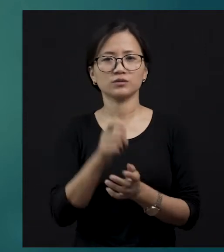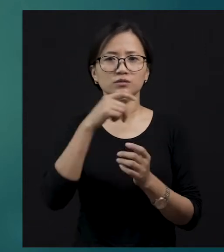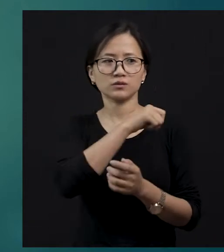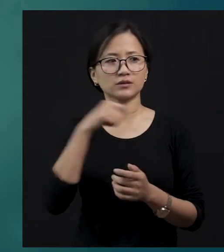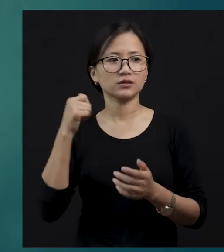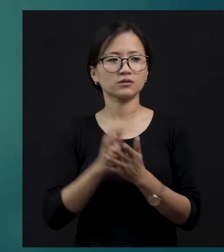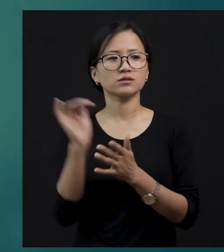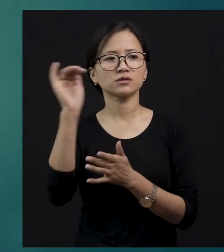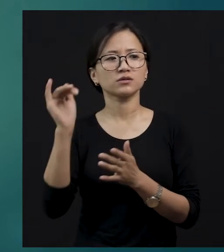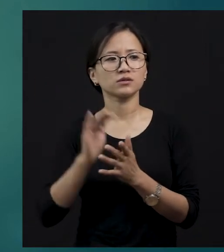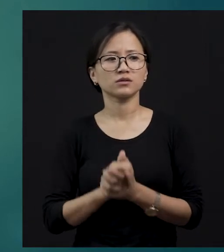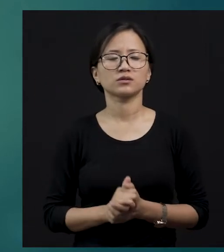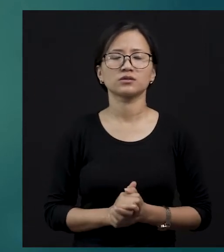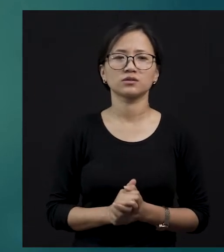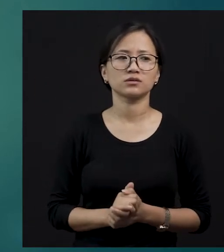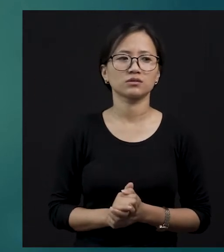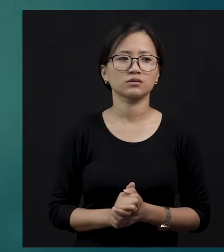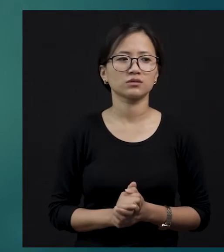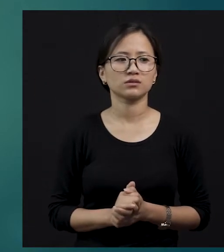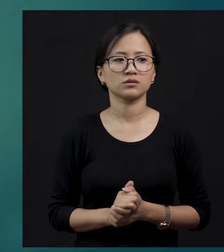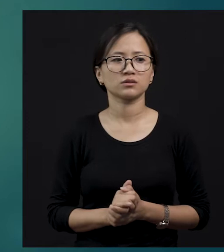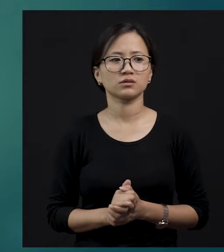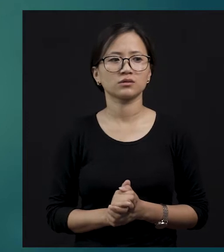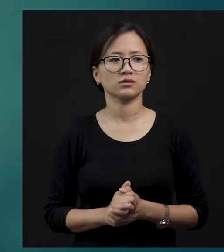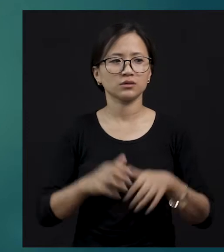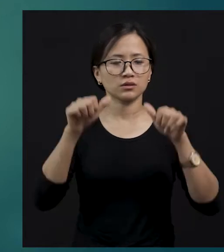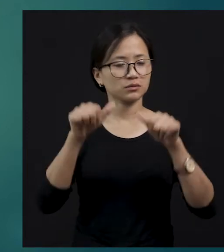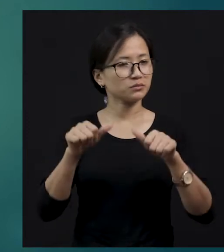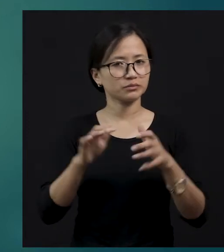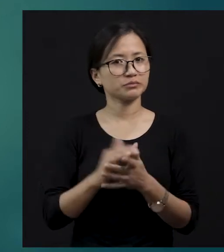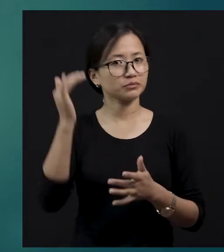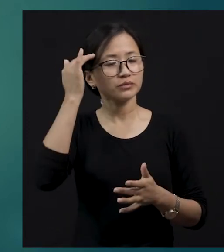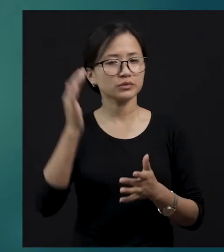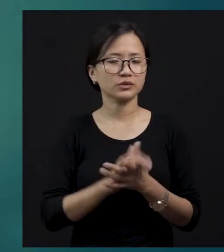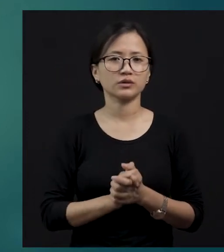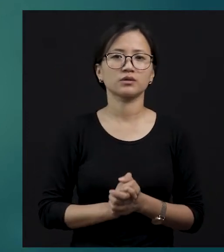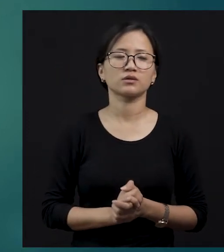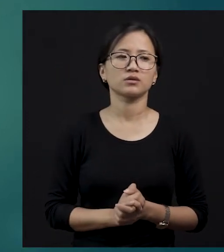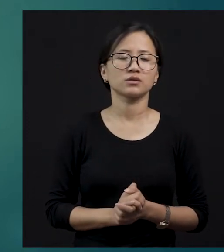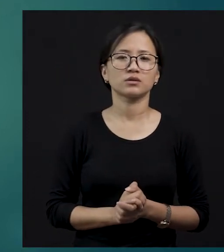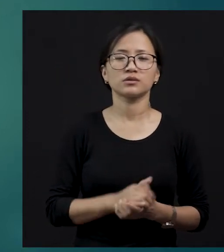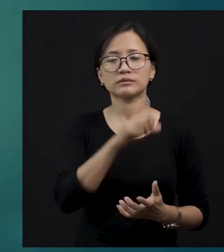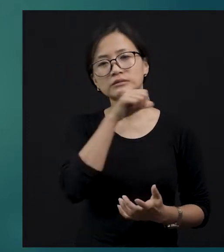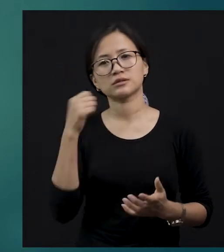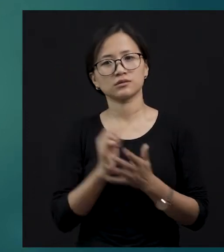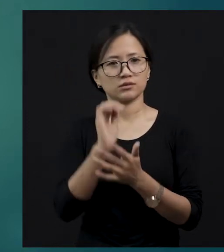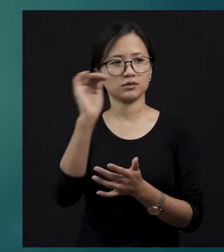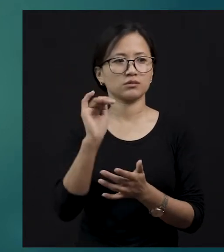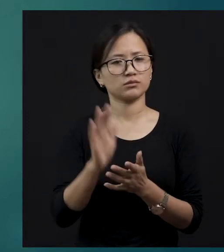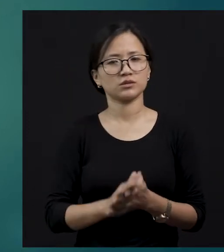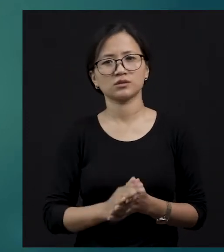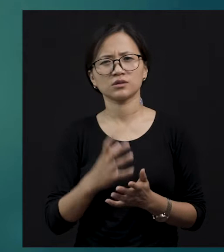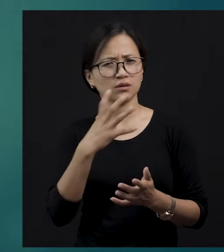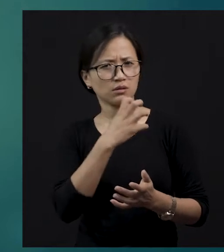scared of snake, but a mongoose has the ability. They are known for the ability that they are able to kill a snake without getting